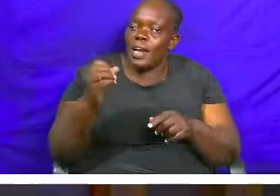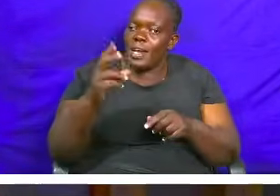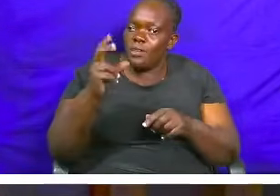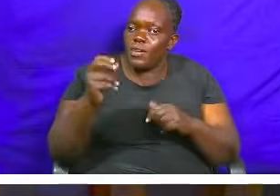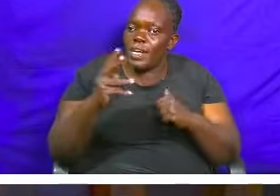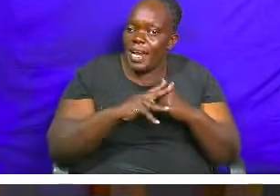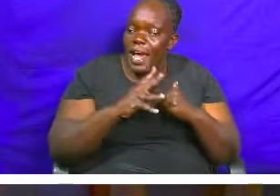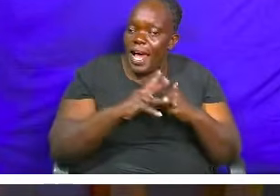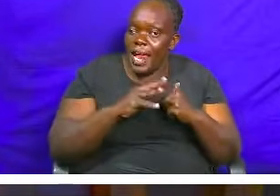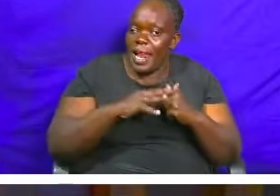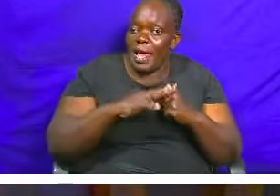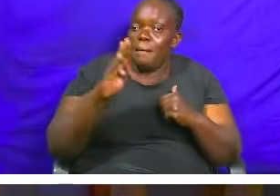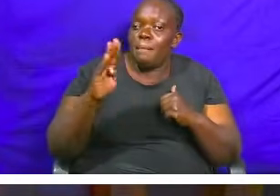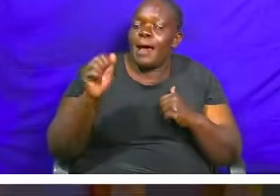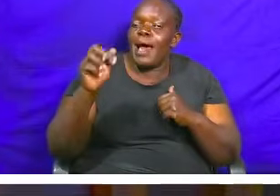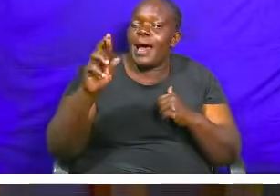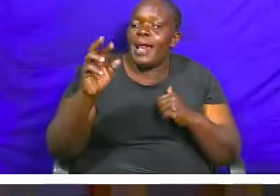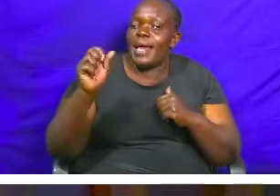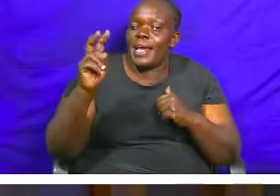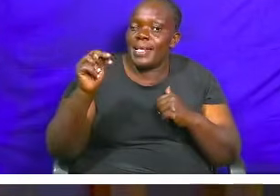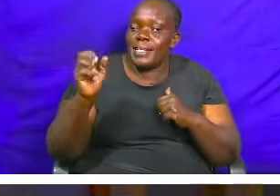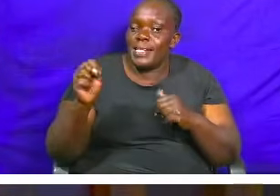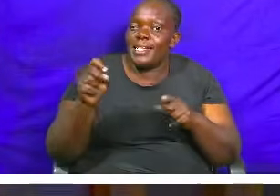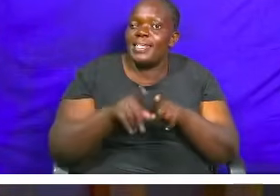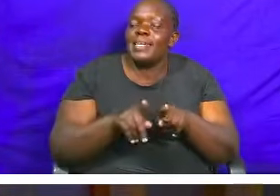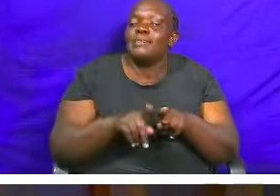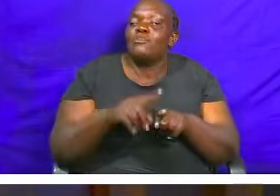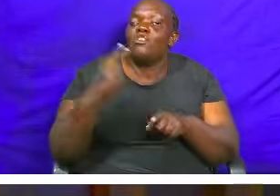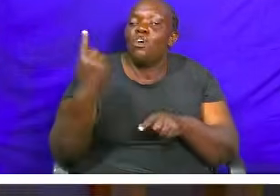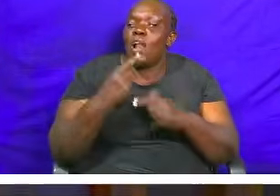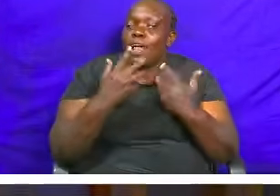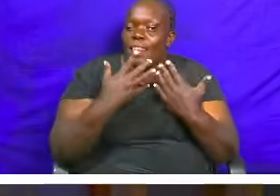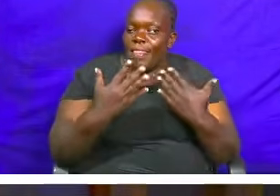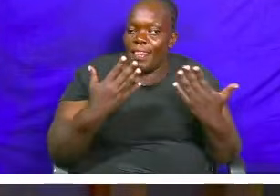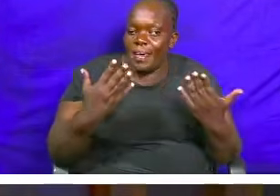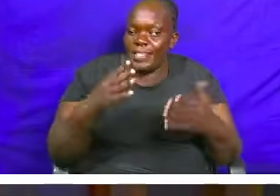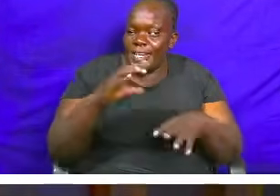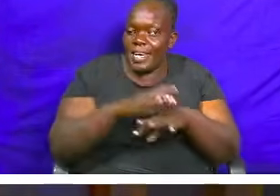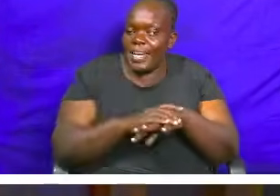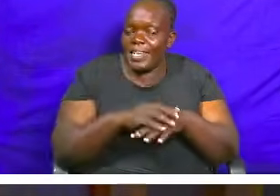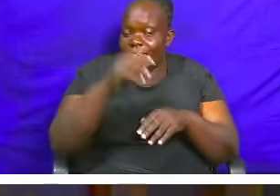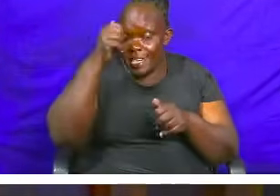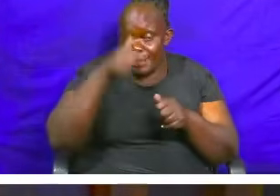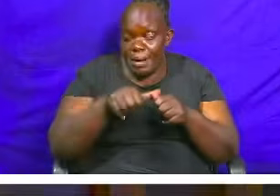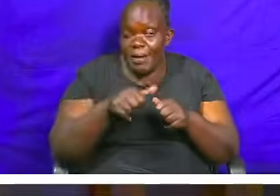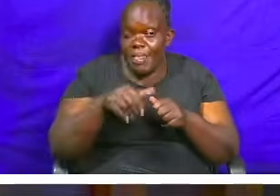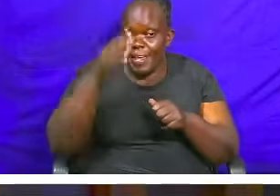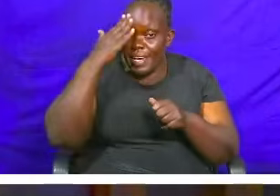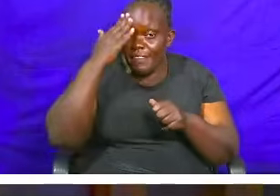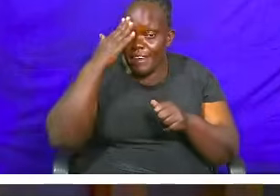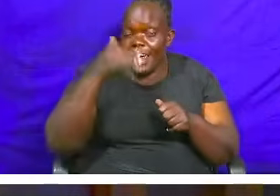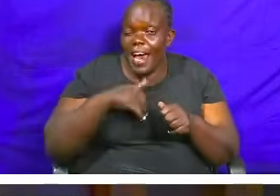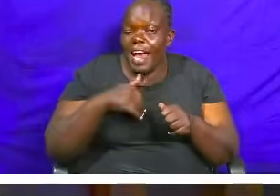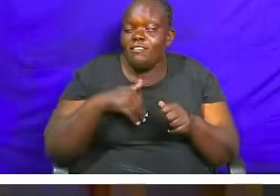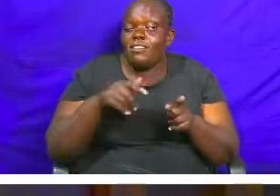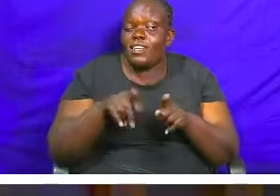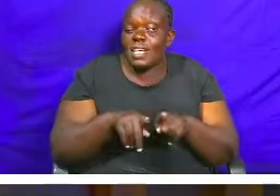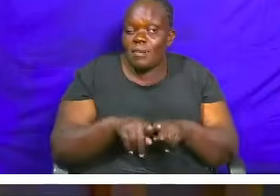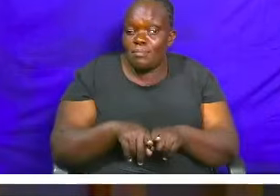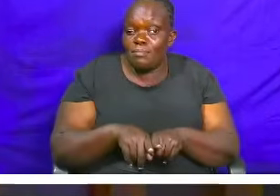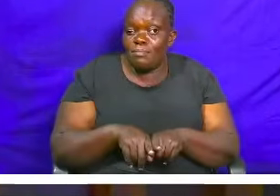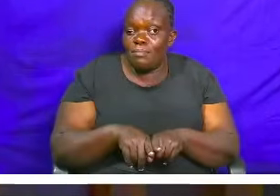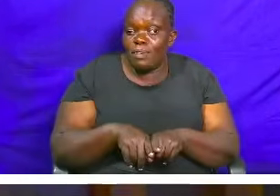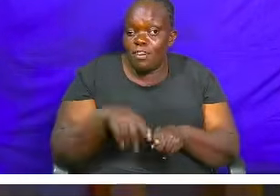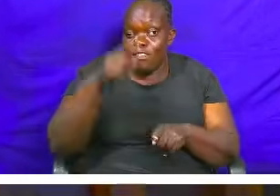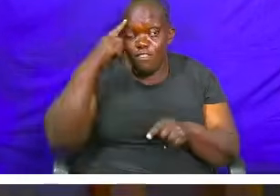barrels. It may not be a lot, but this is only dealing with 4 fields. Remember, the discoveries we have is in 10 fields. So there is